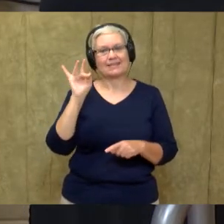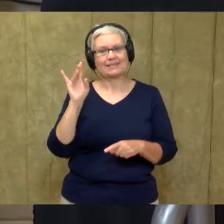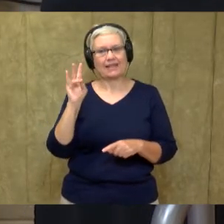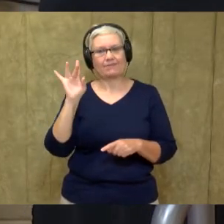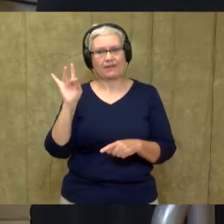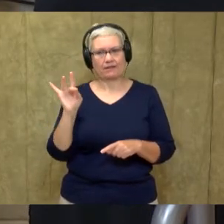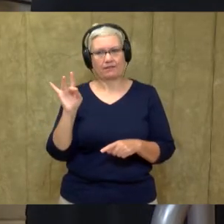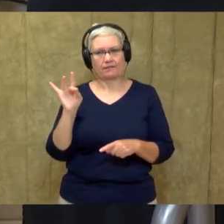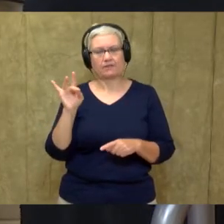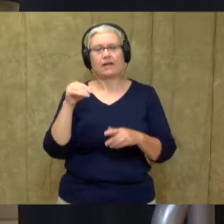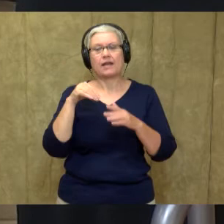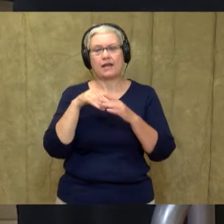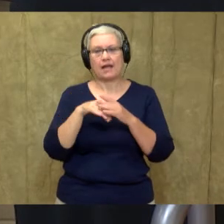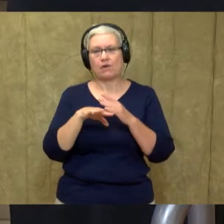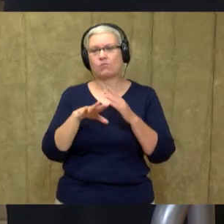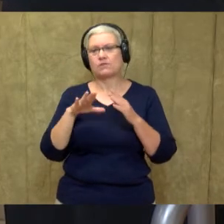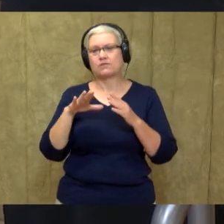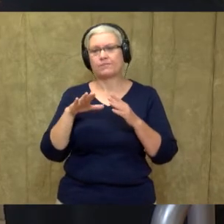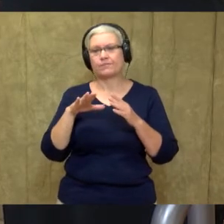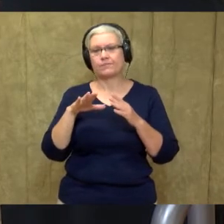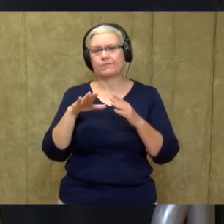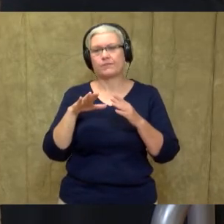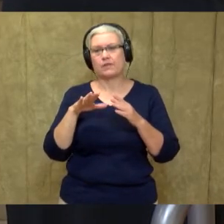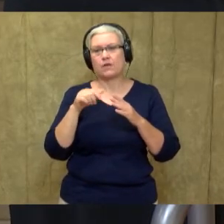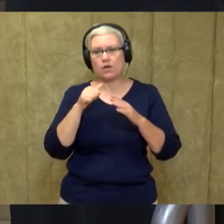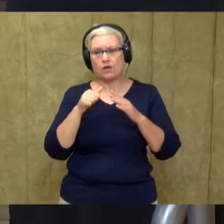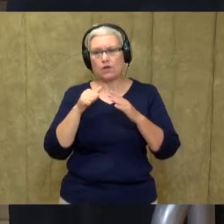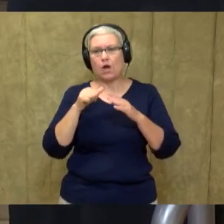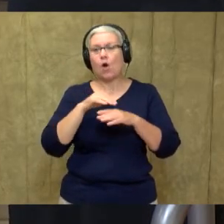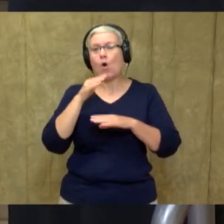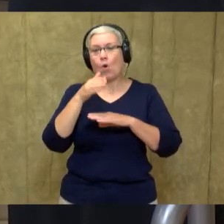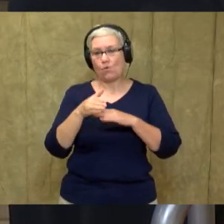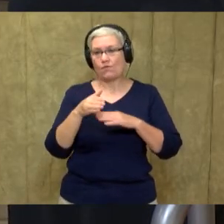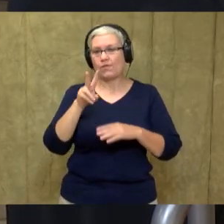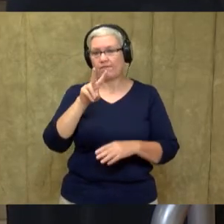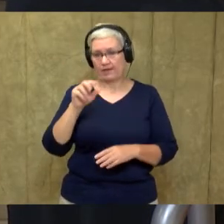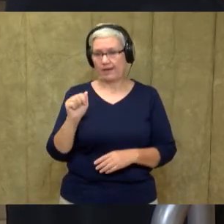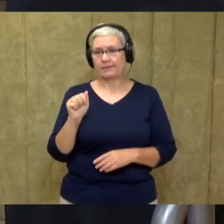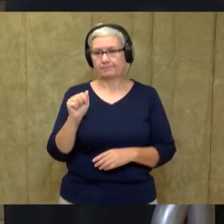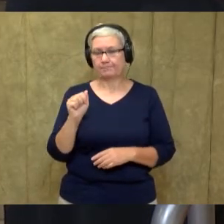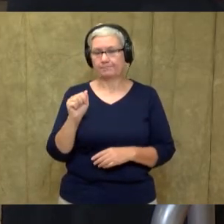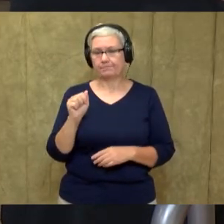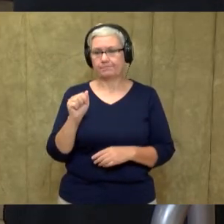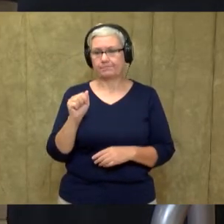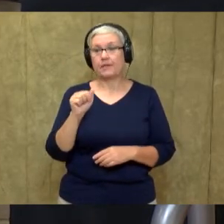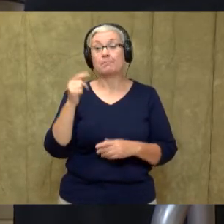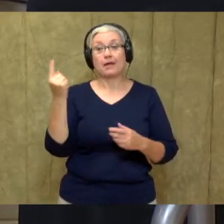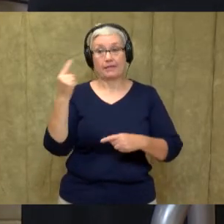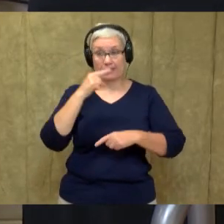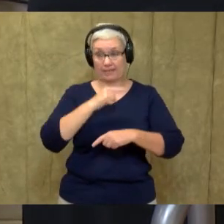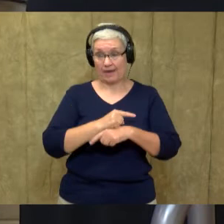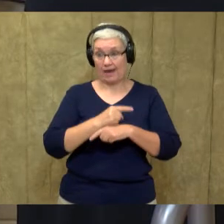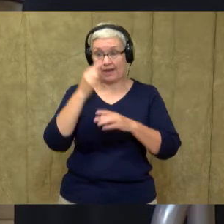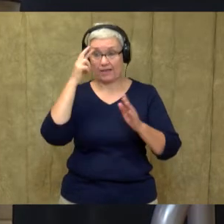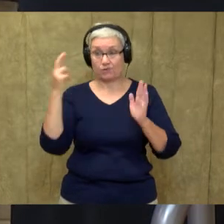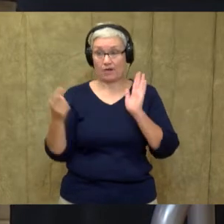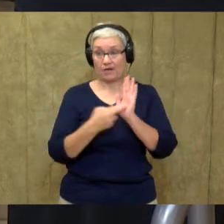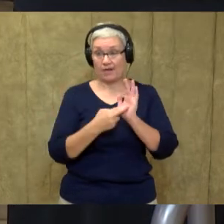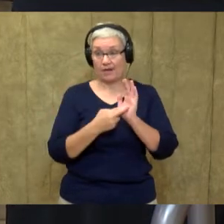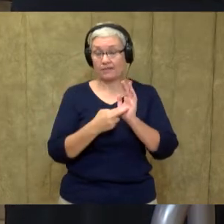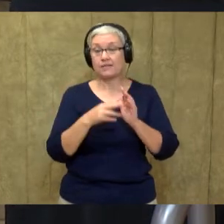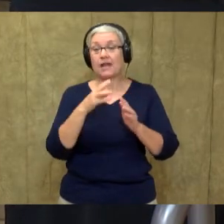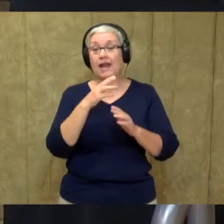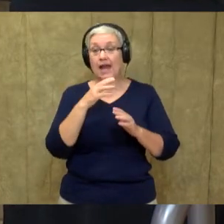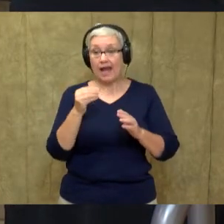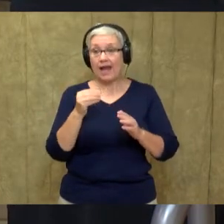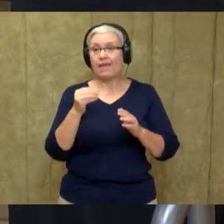of the Veterans Administration under President Jimmy Carter. Today, it is not only recognized, but the Army and the VA know